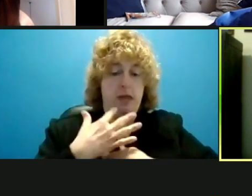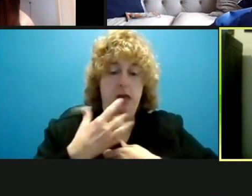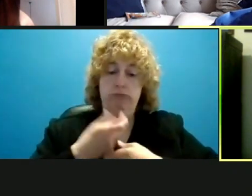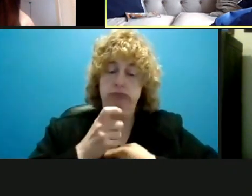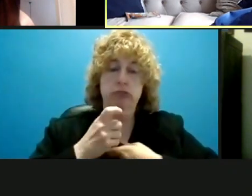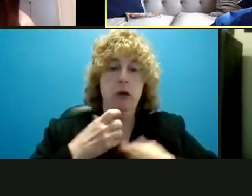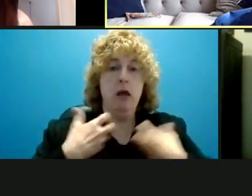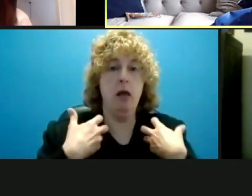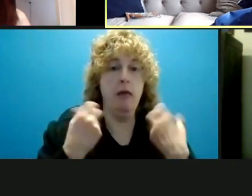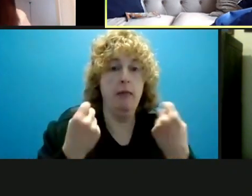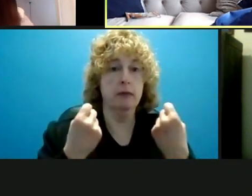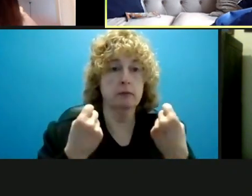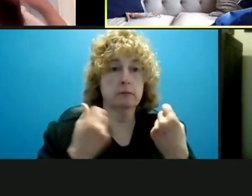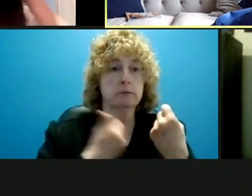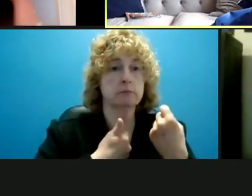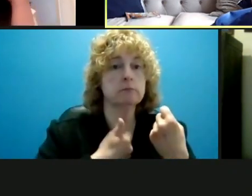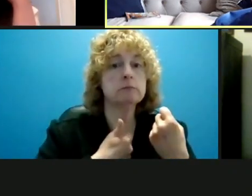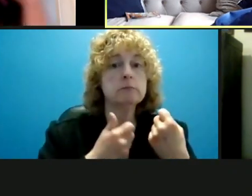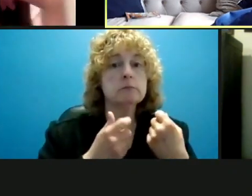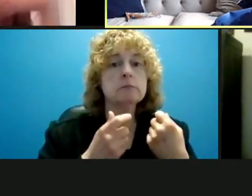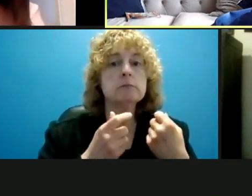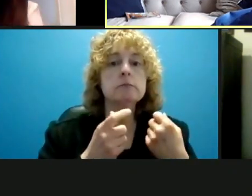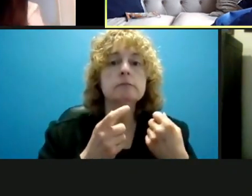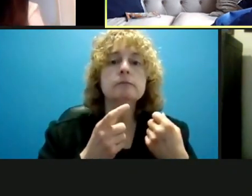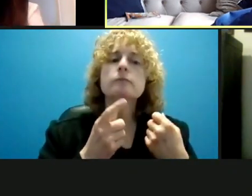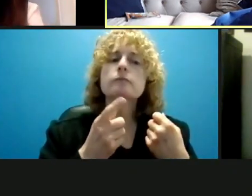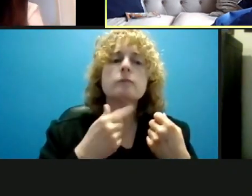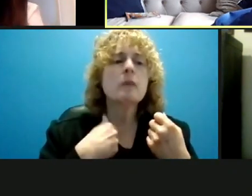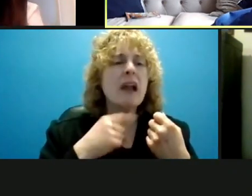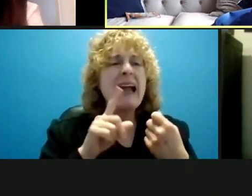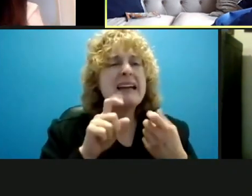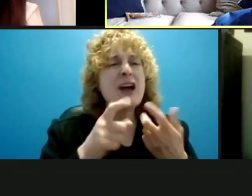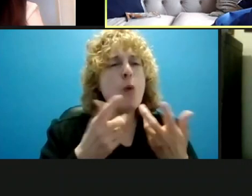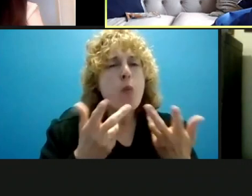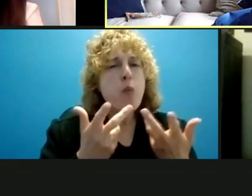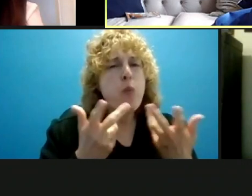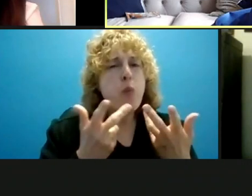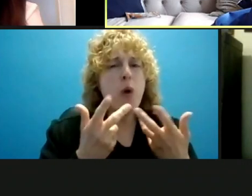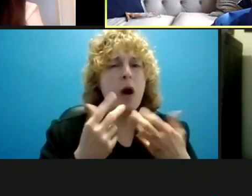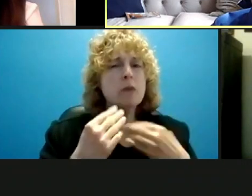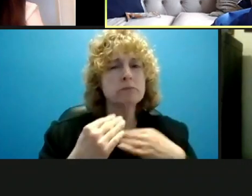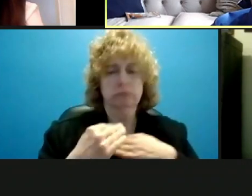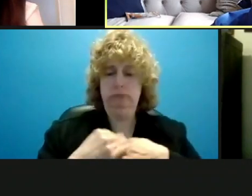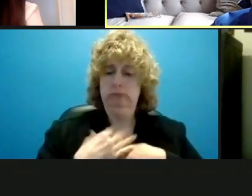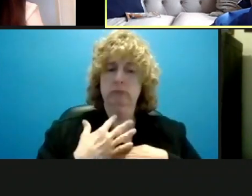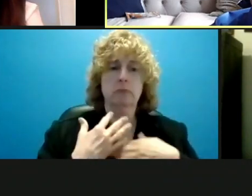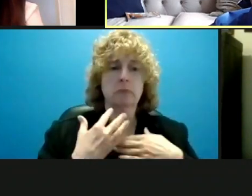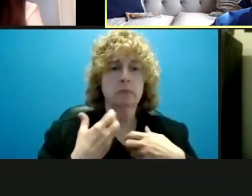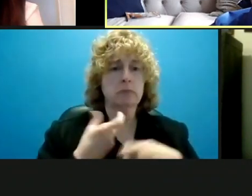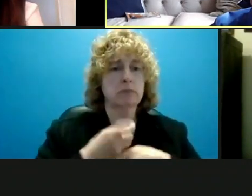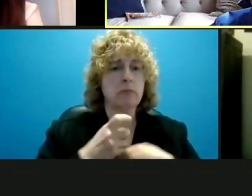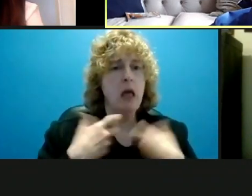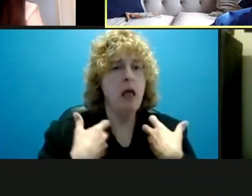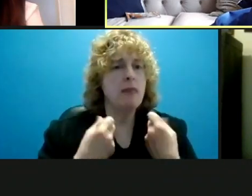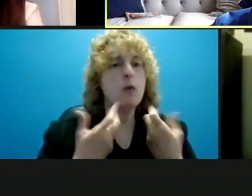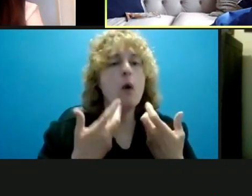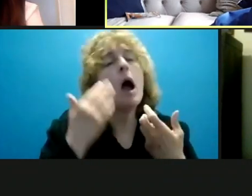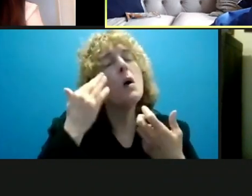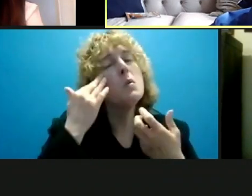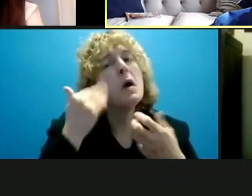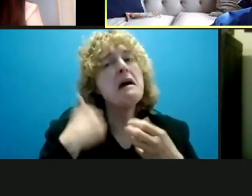So I guess the question I have is, in particular, what were the issues with the health? We know that people can have some short-term side